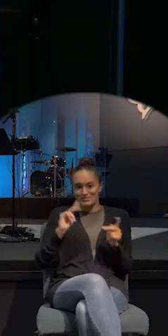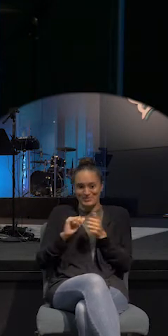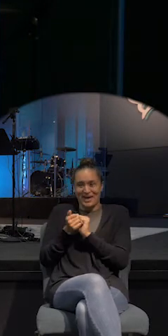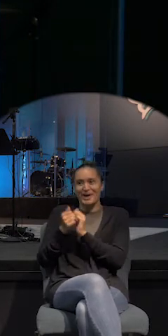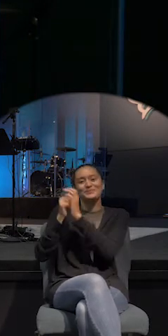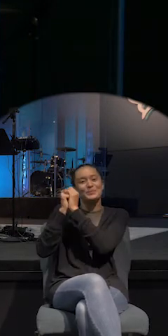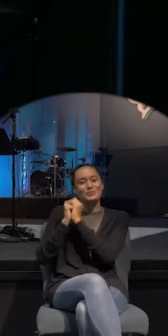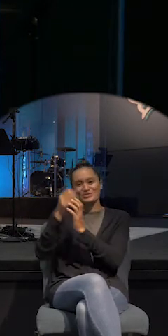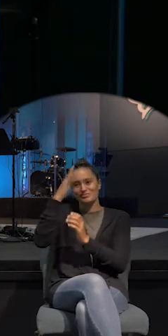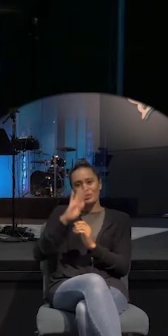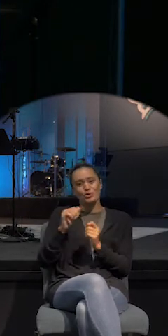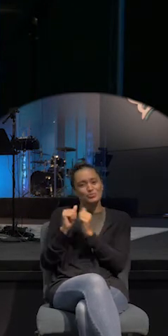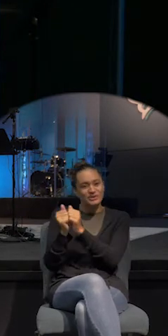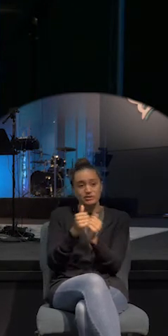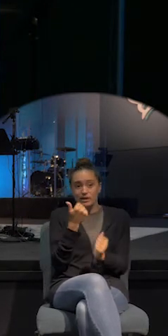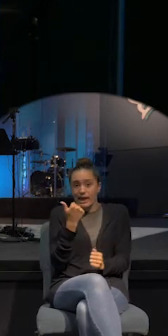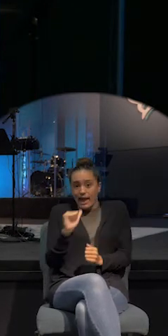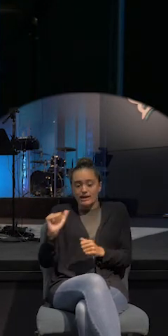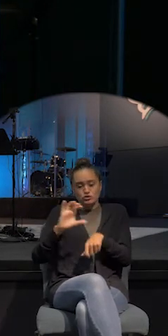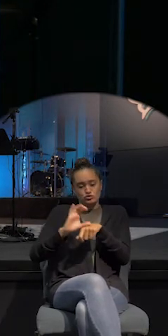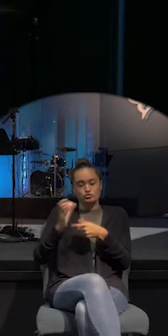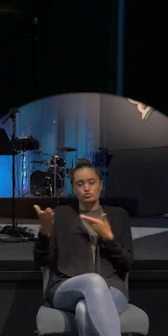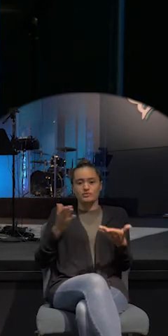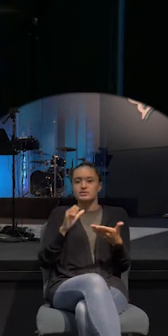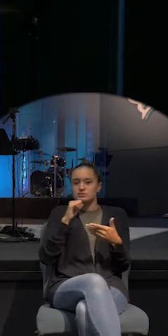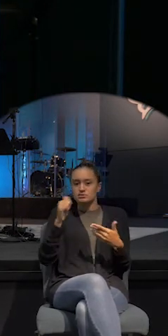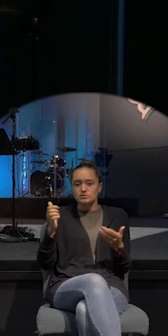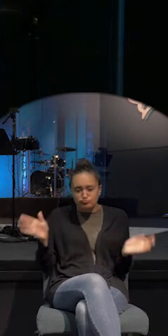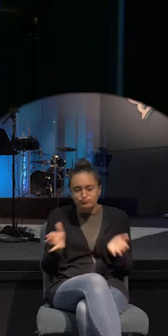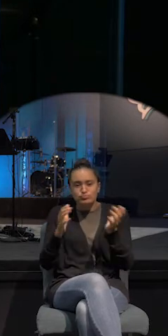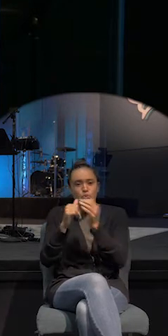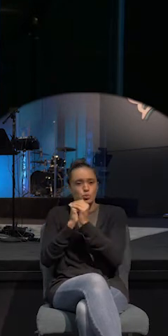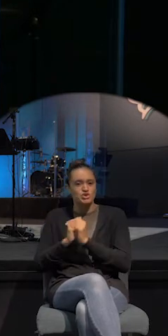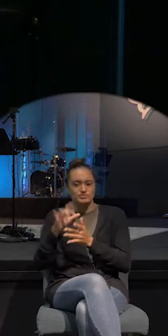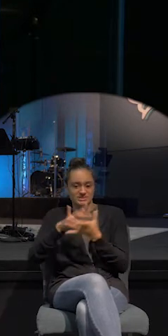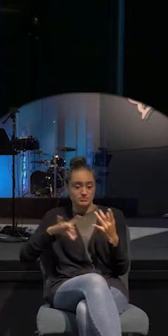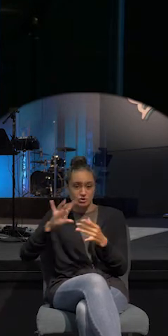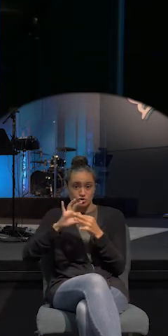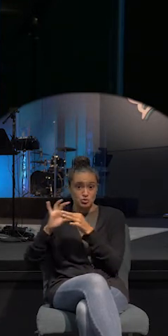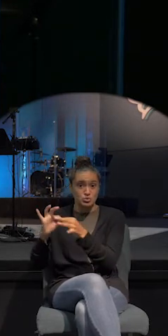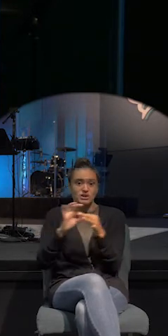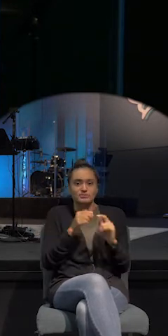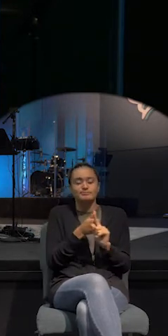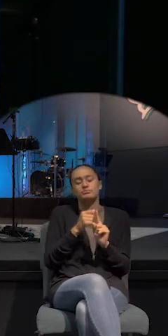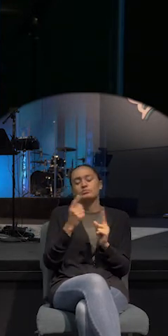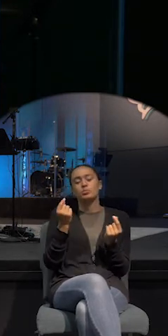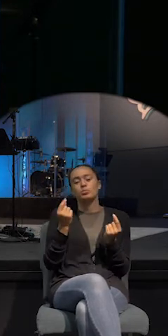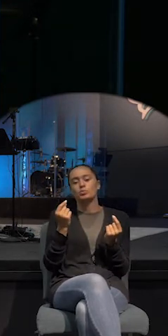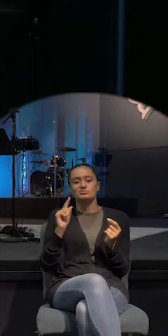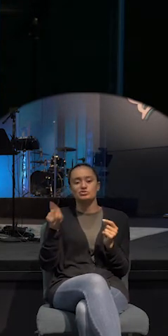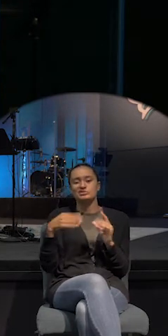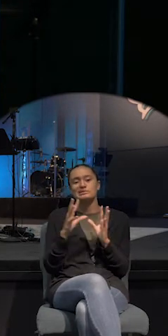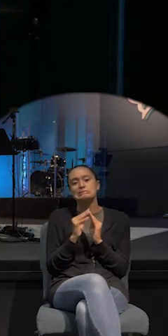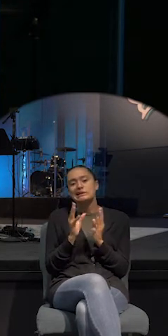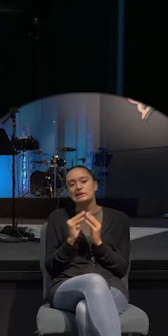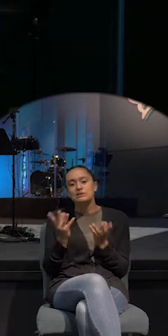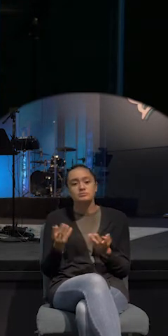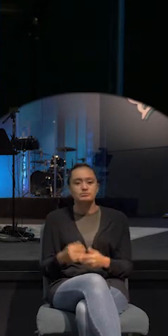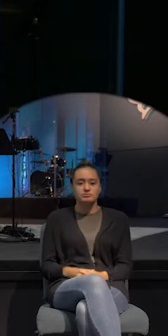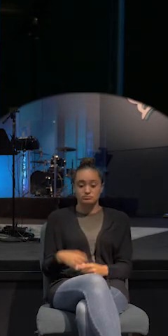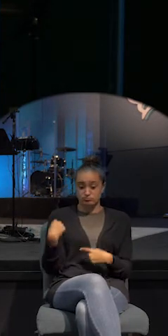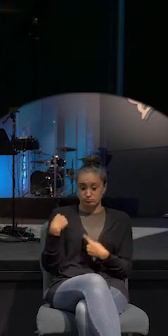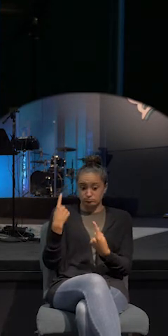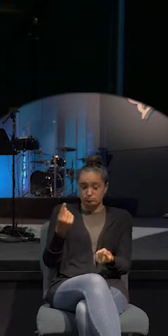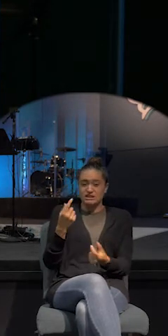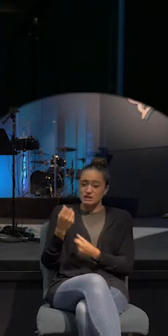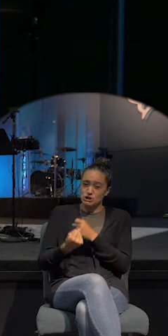And any service that does not promote worship and spiritual unity is just a meeting. Over the centuries, the